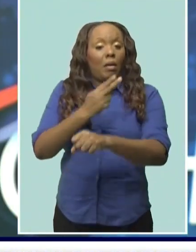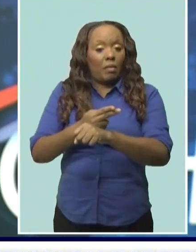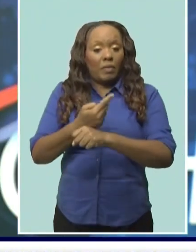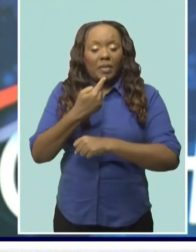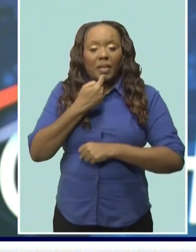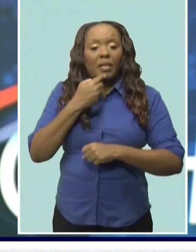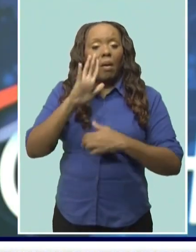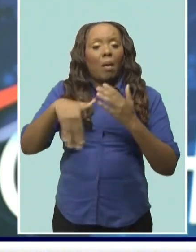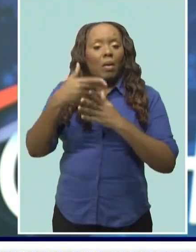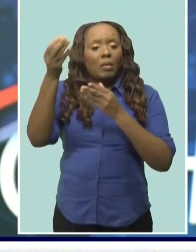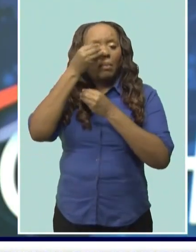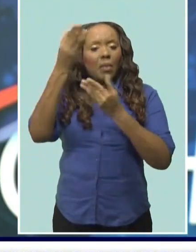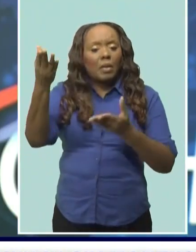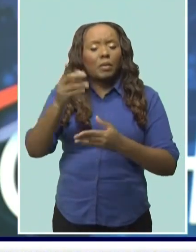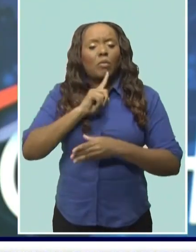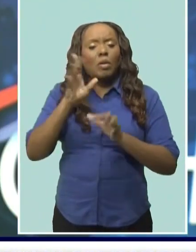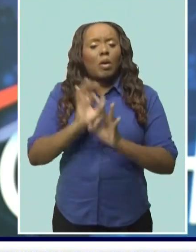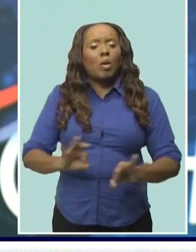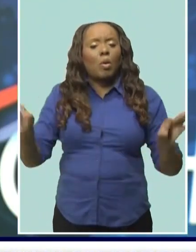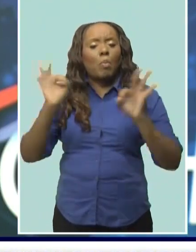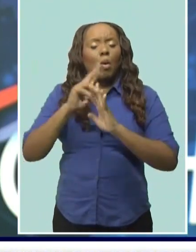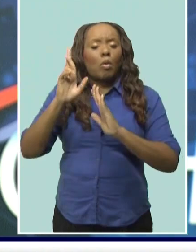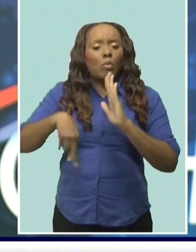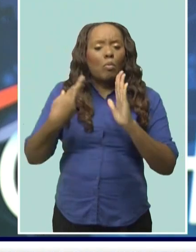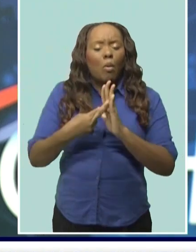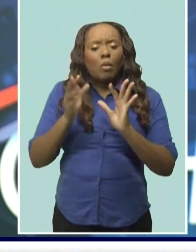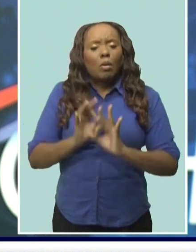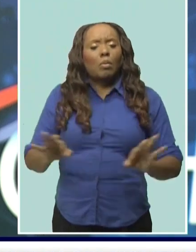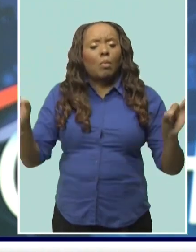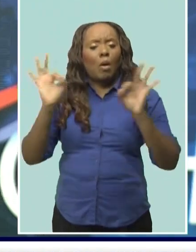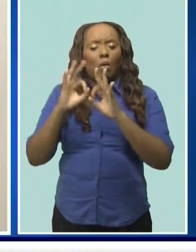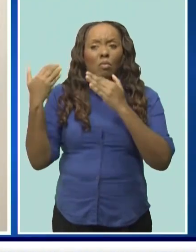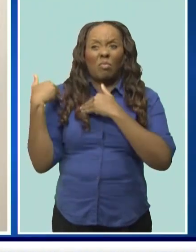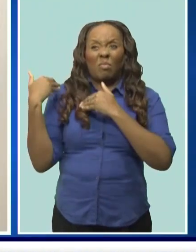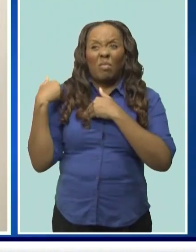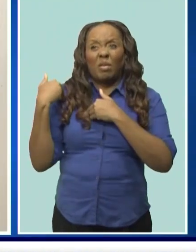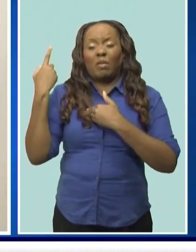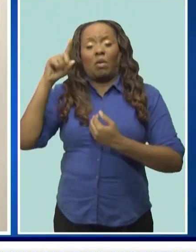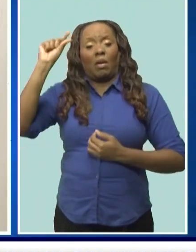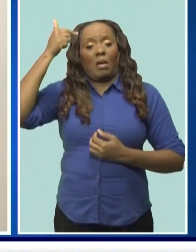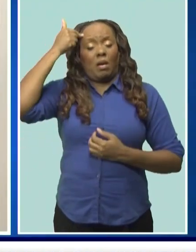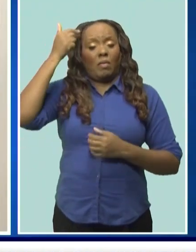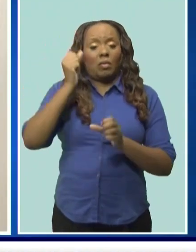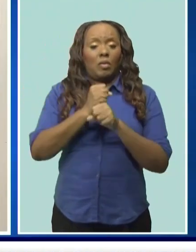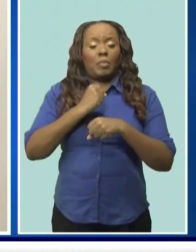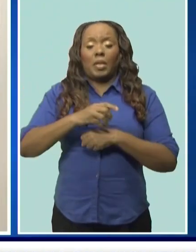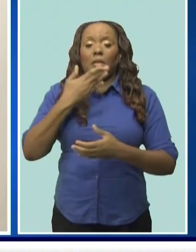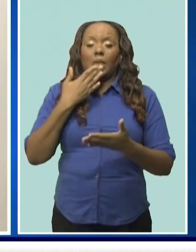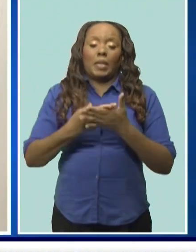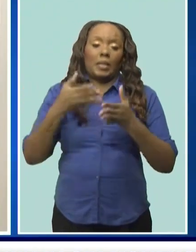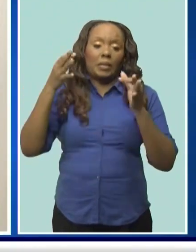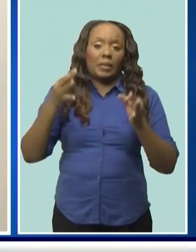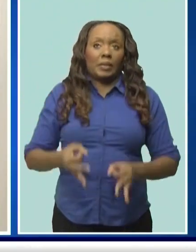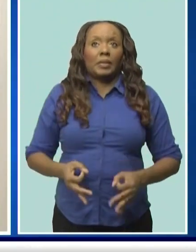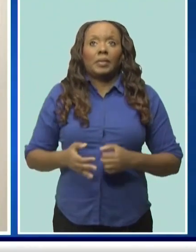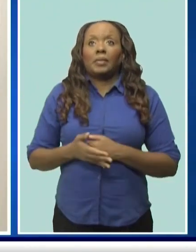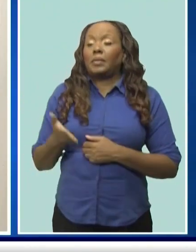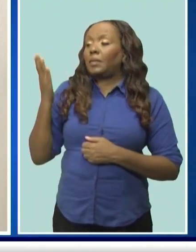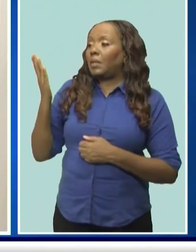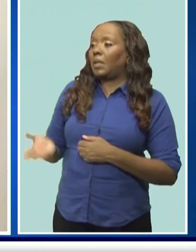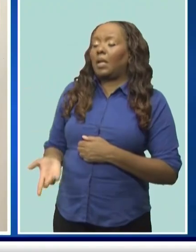role in helping the government to make informed decisions. We would know that in the last poverty study, it was, I think the household